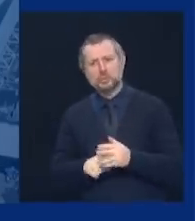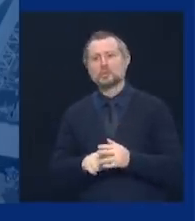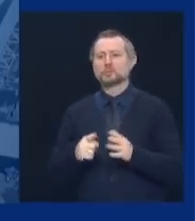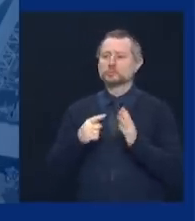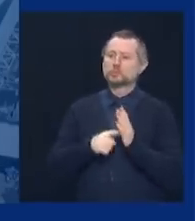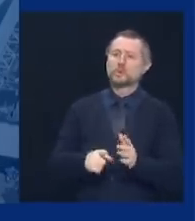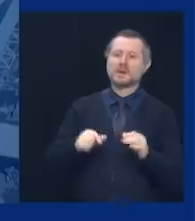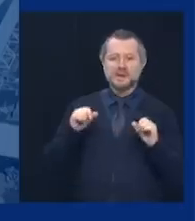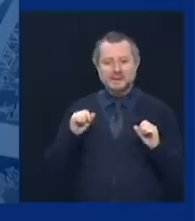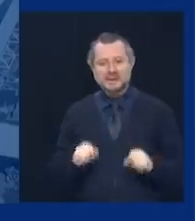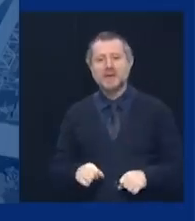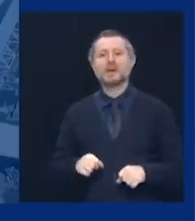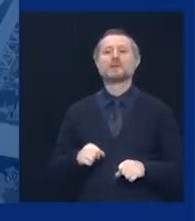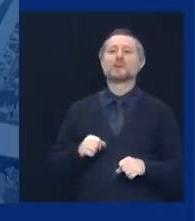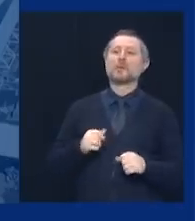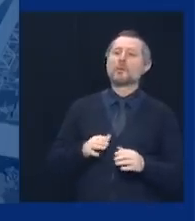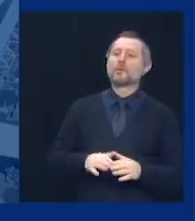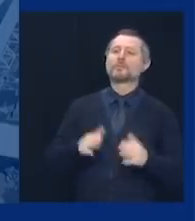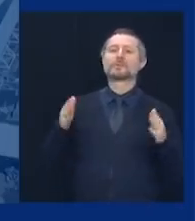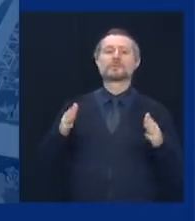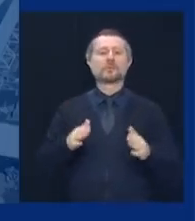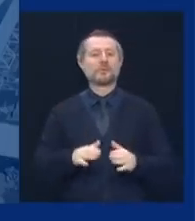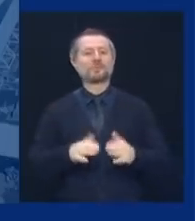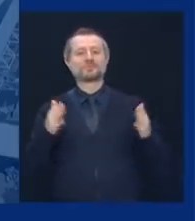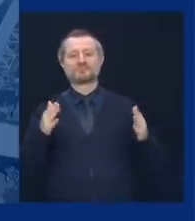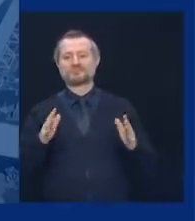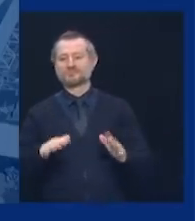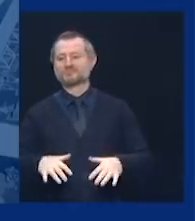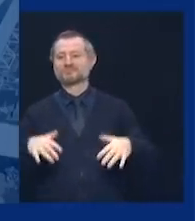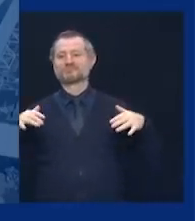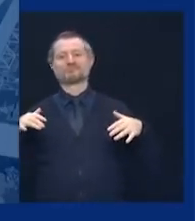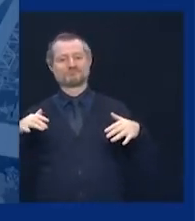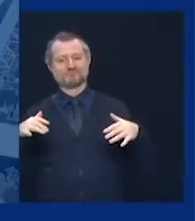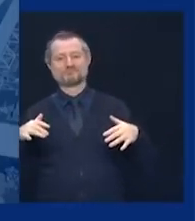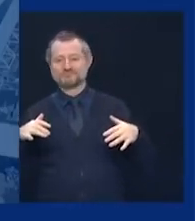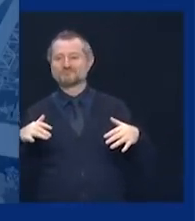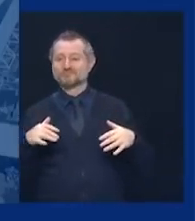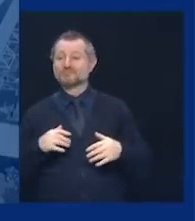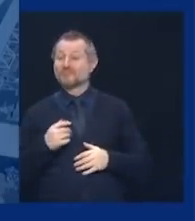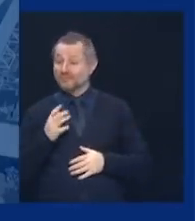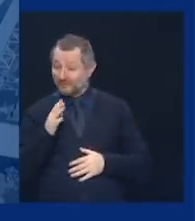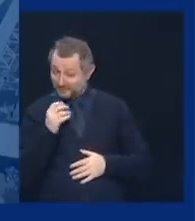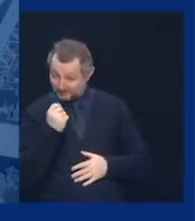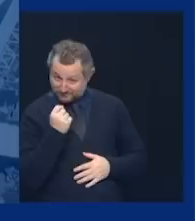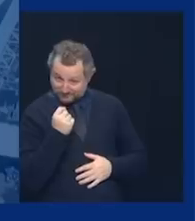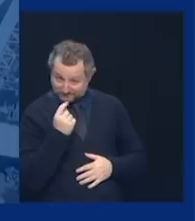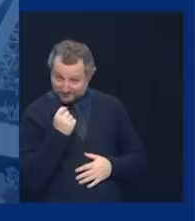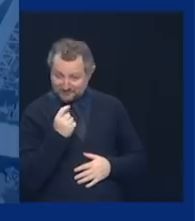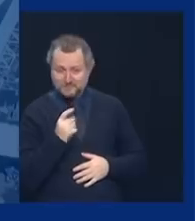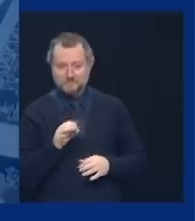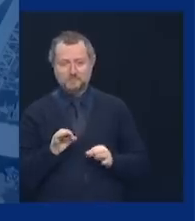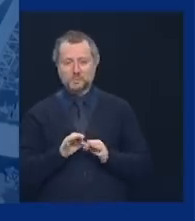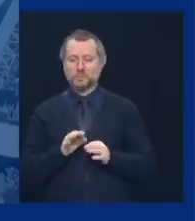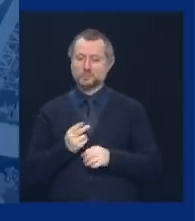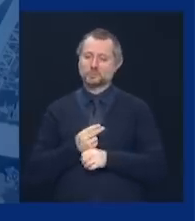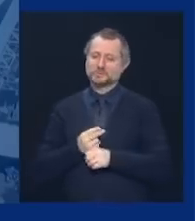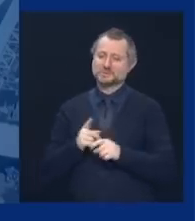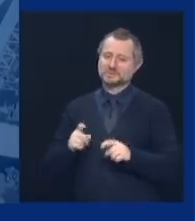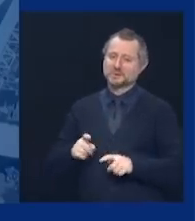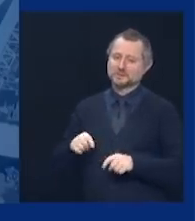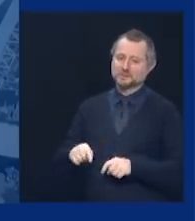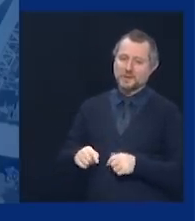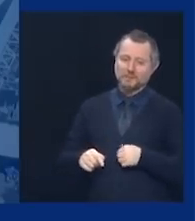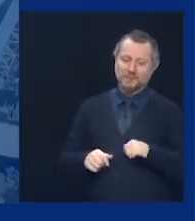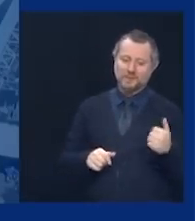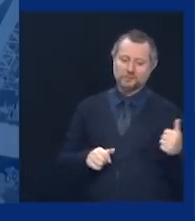start events with testing and all of the other mitigation factors we have. This would